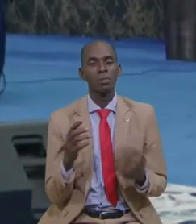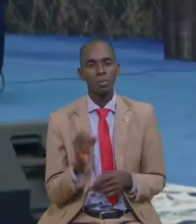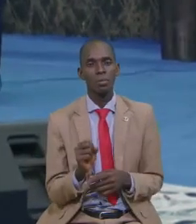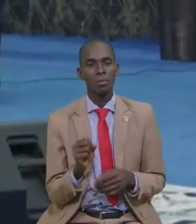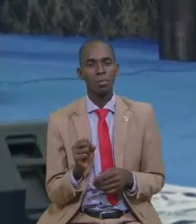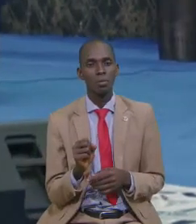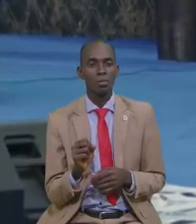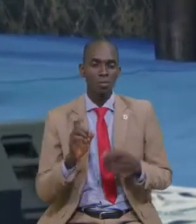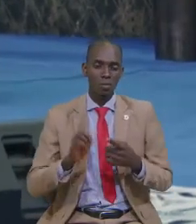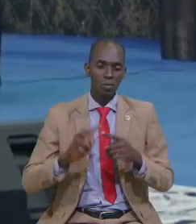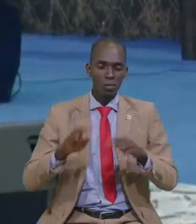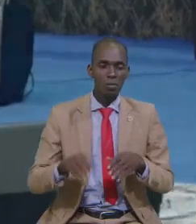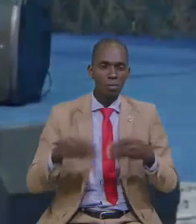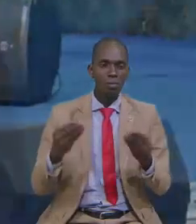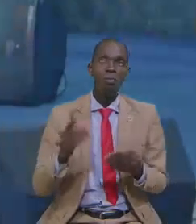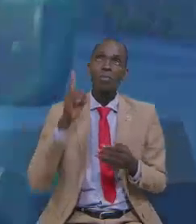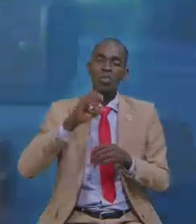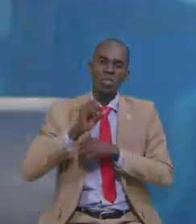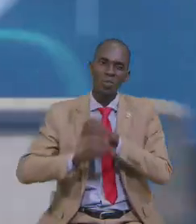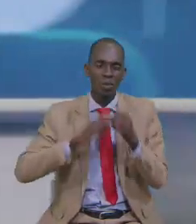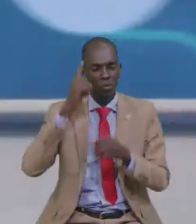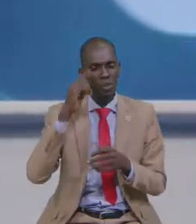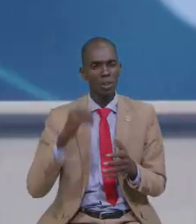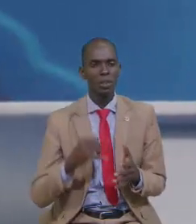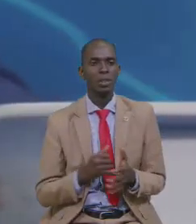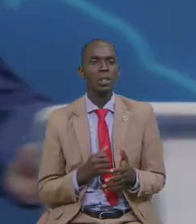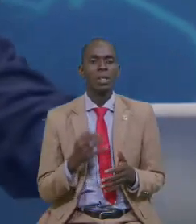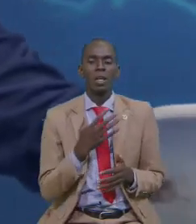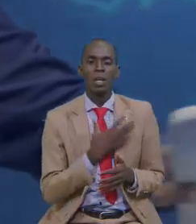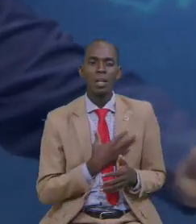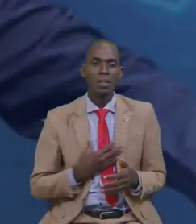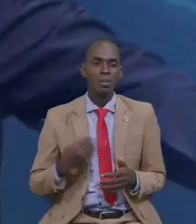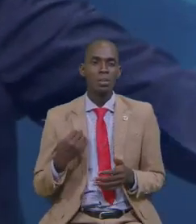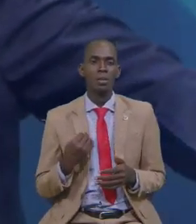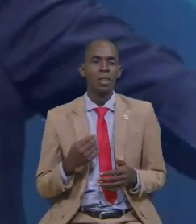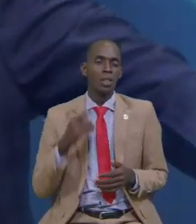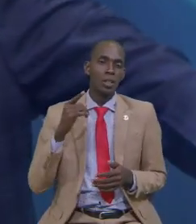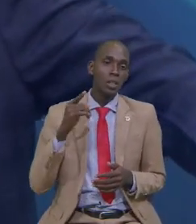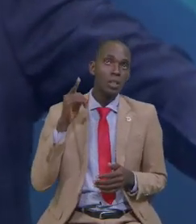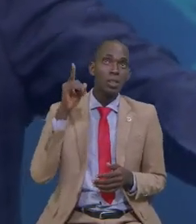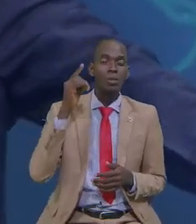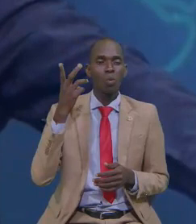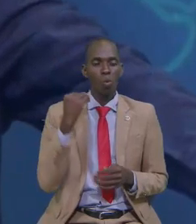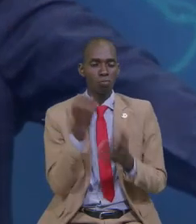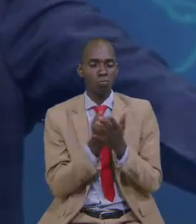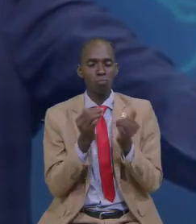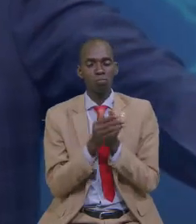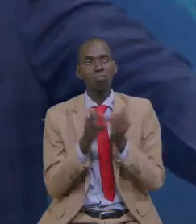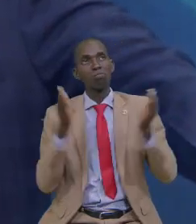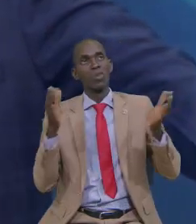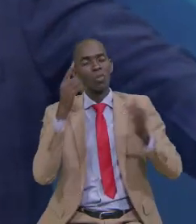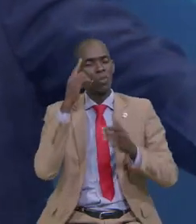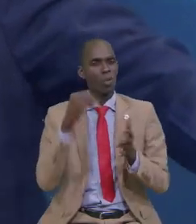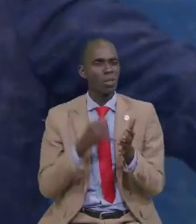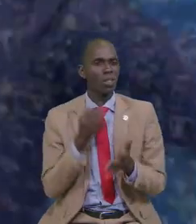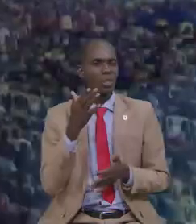to give. He suffered for it to give. And he was crucified for it. There was a great